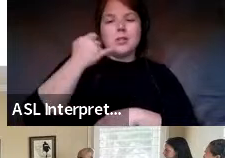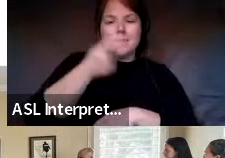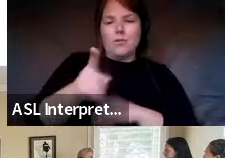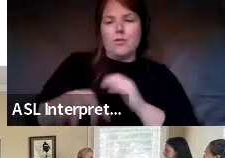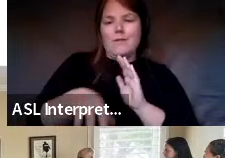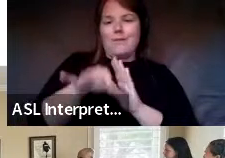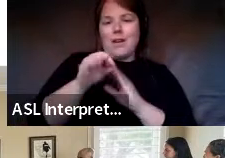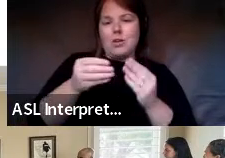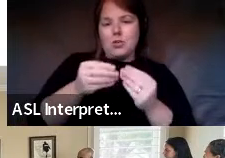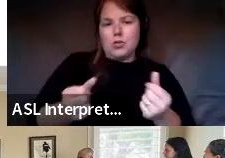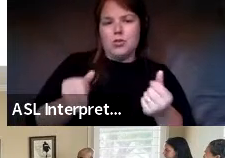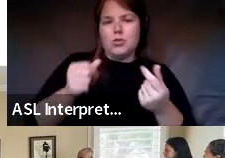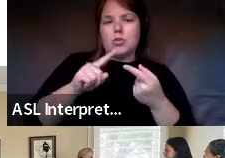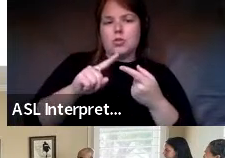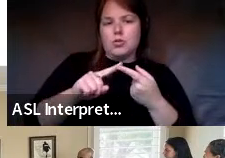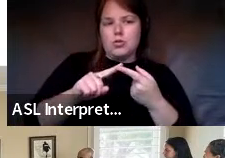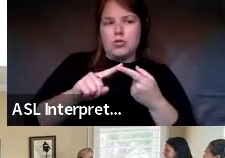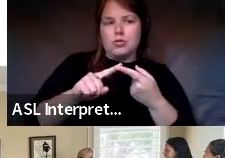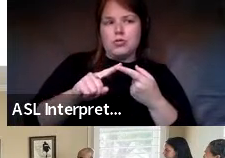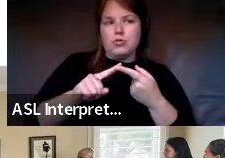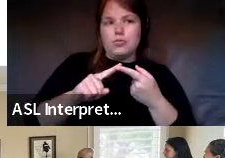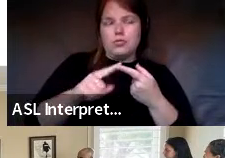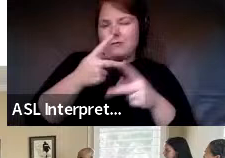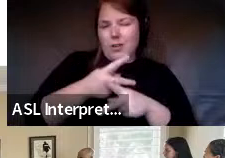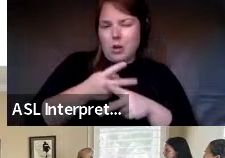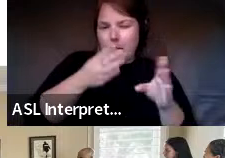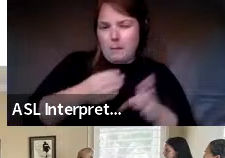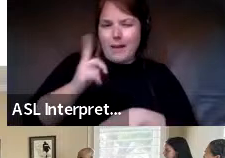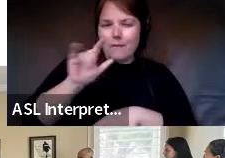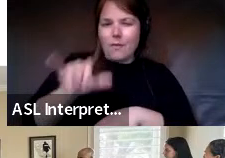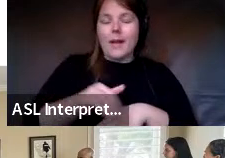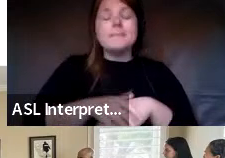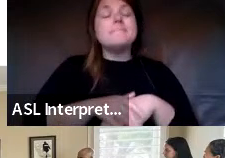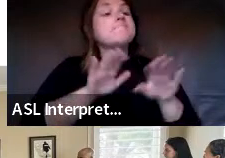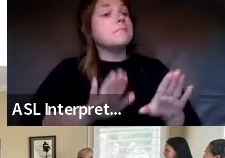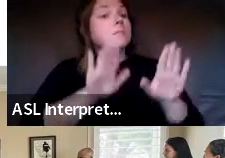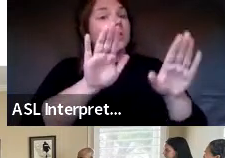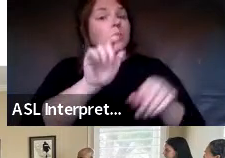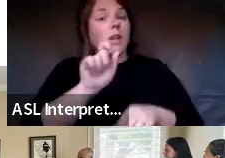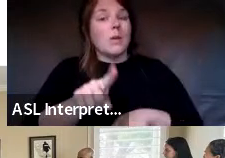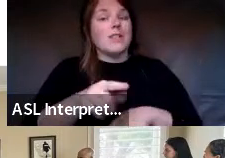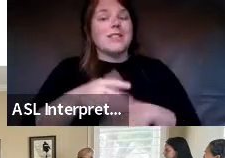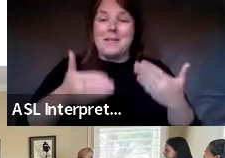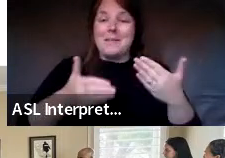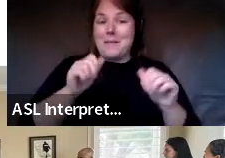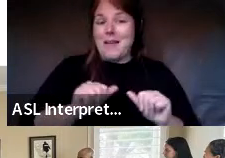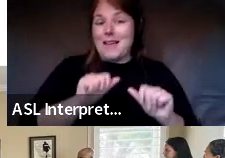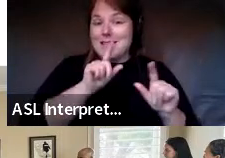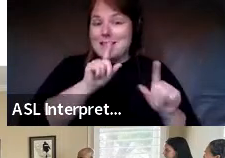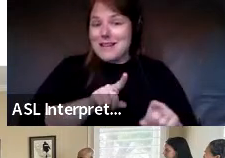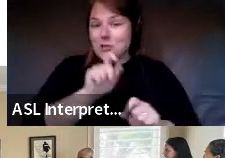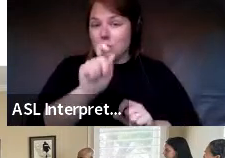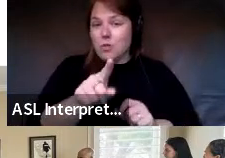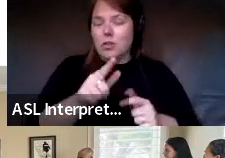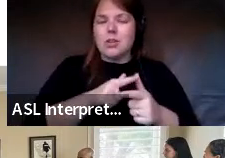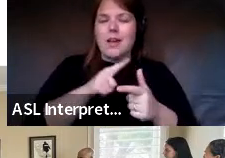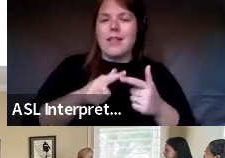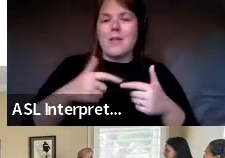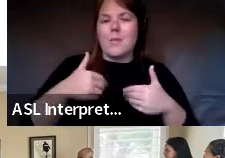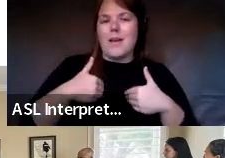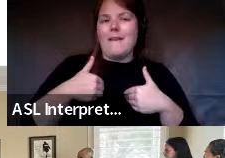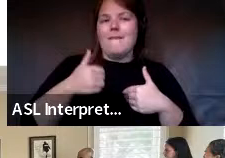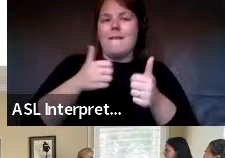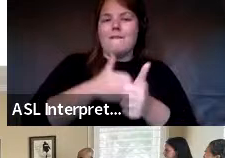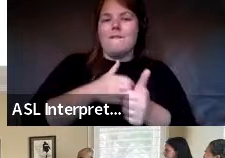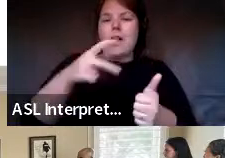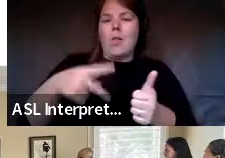solution towards that or what the plan is there. Great question. Maybe I'll answer your question and then I have just a follow-up, I think,